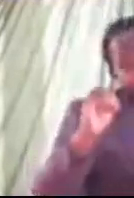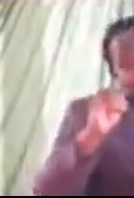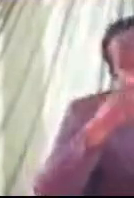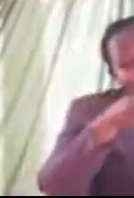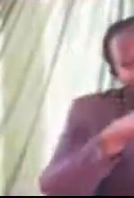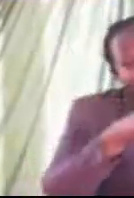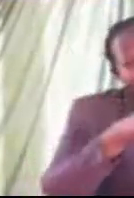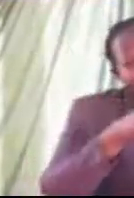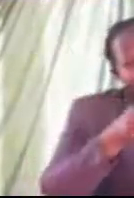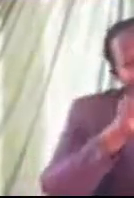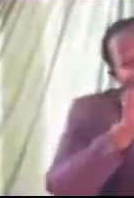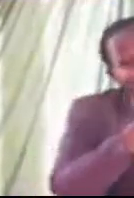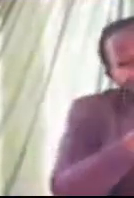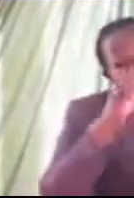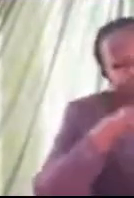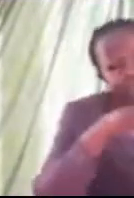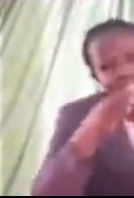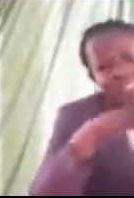1991. Yeah.